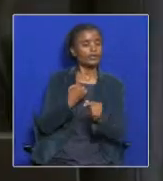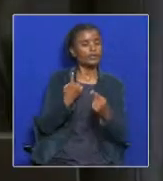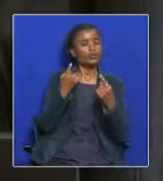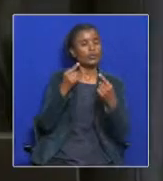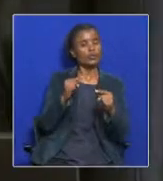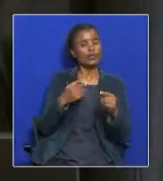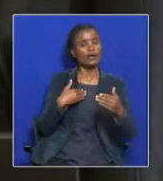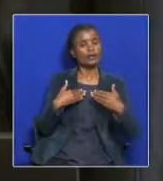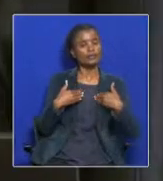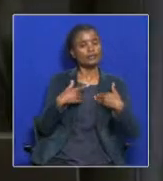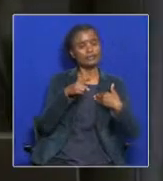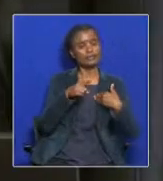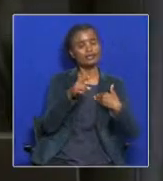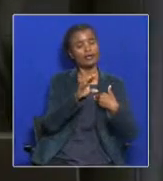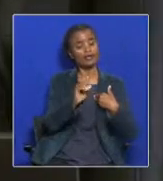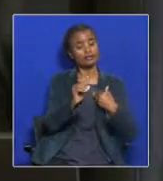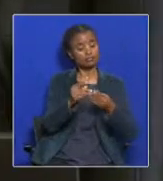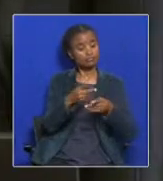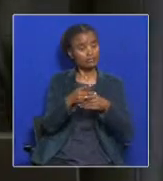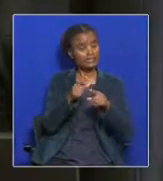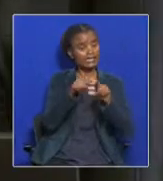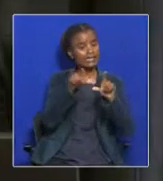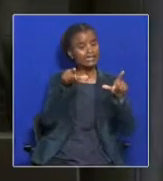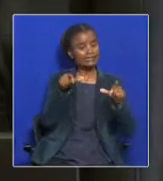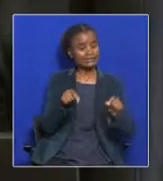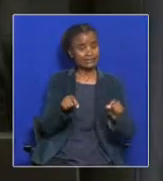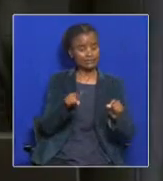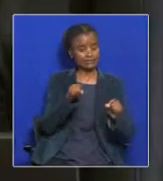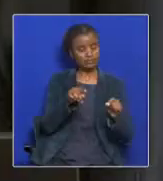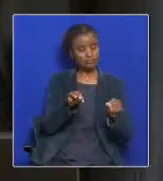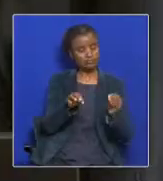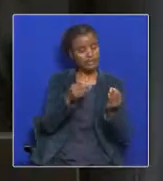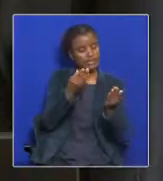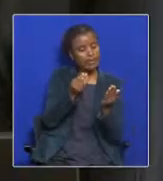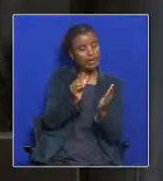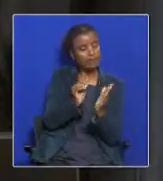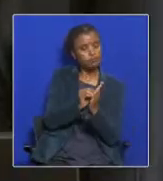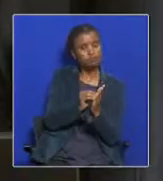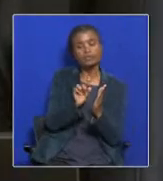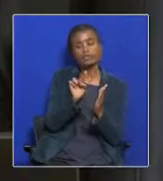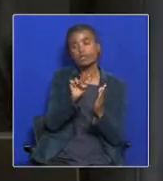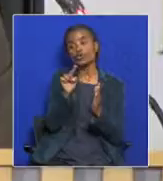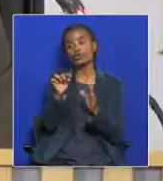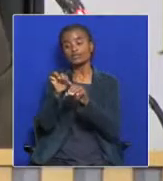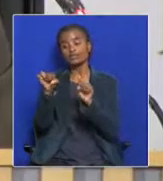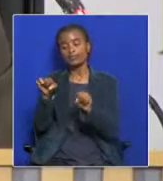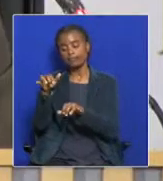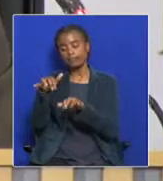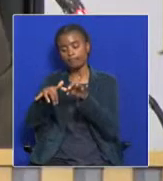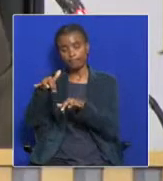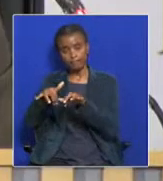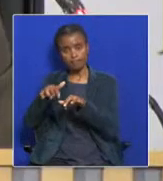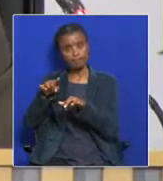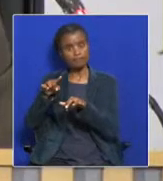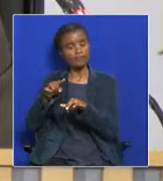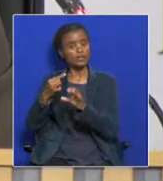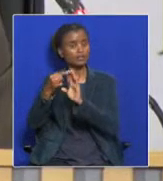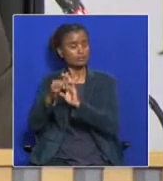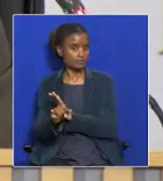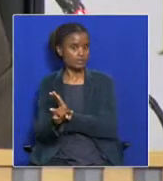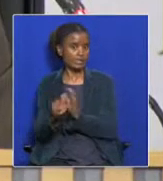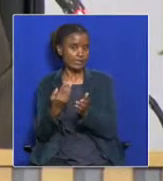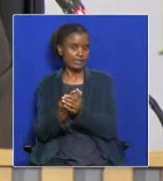and something is looked up in the system, and you get told what happens. You have experience in these things. This is not your first referral